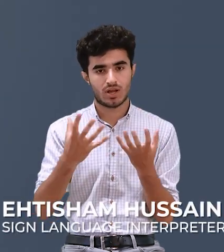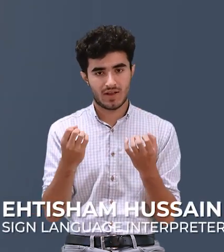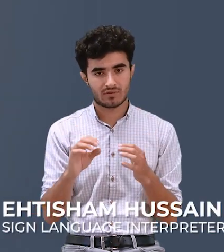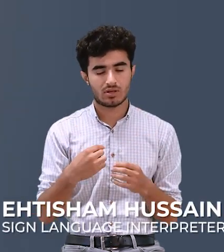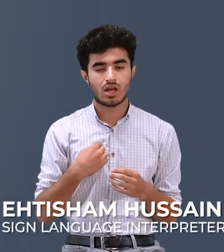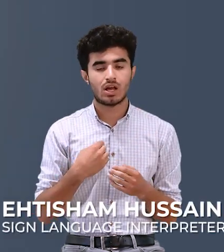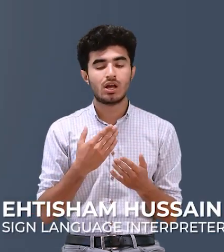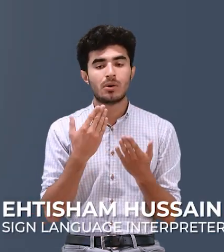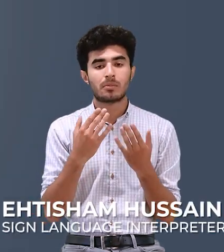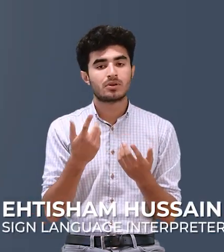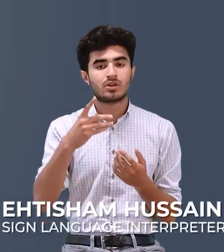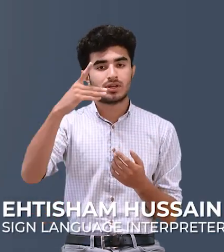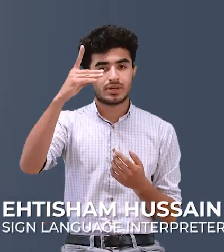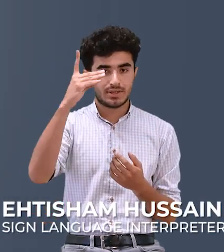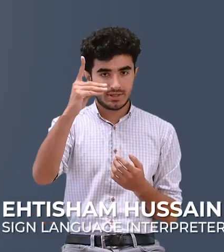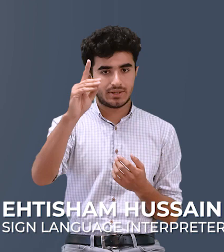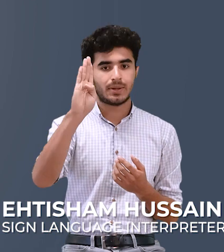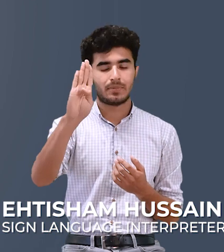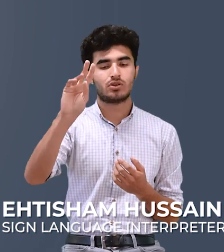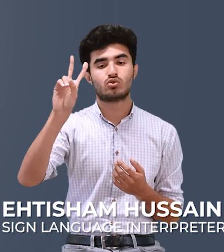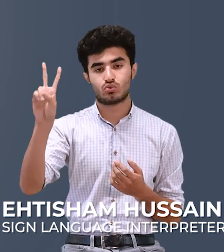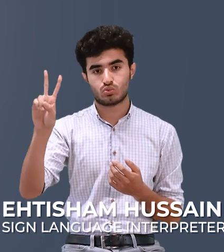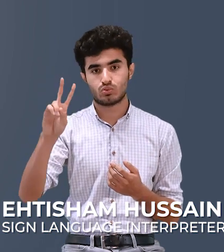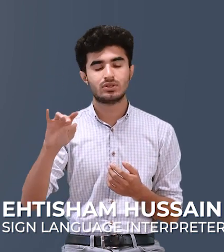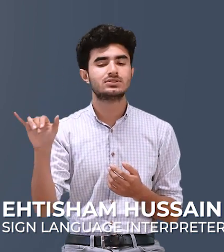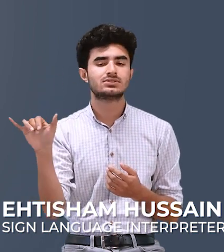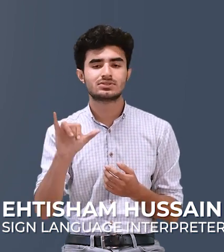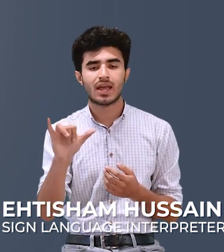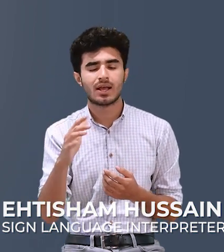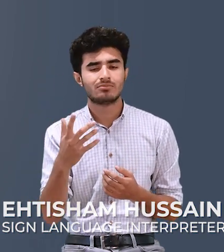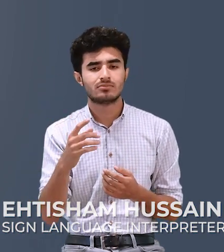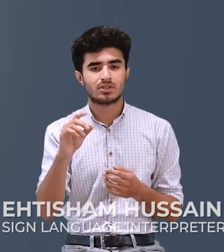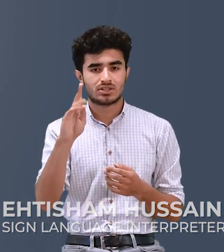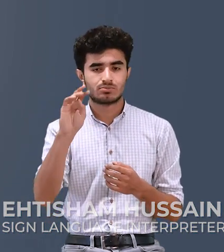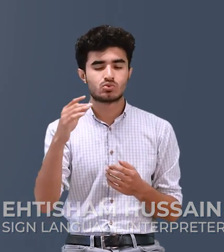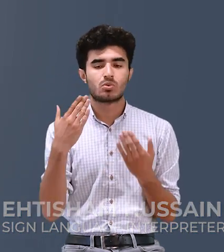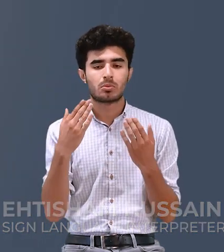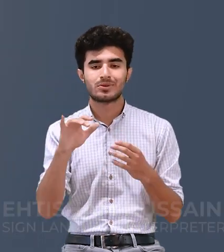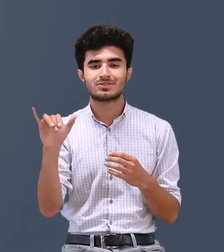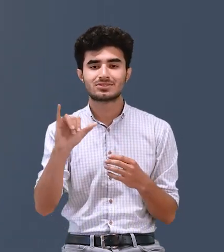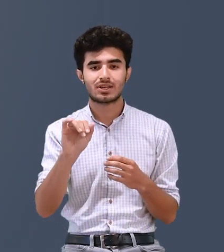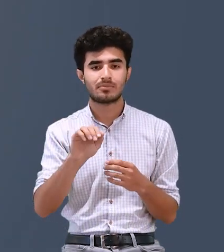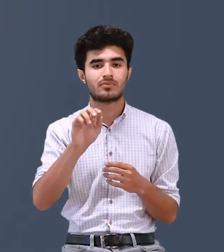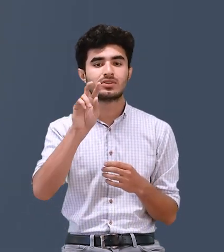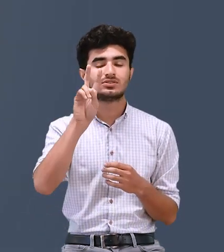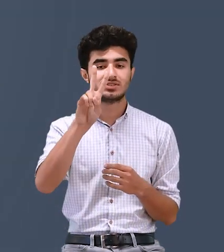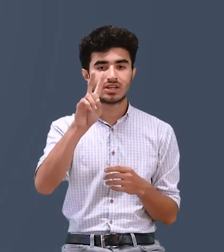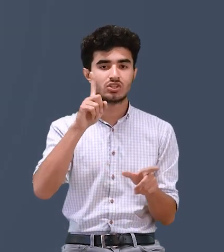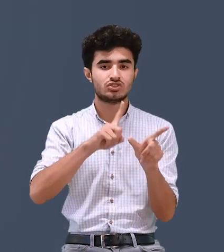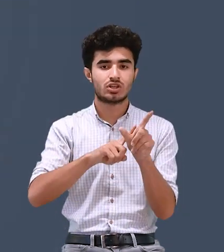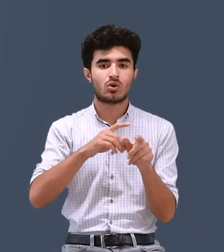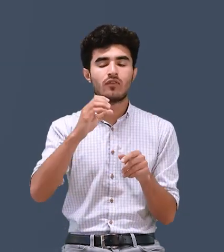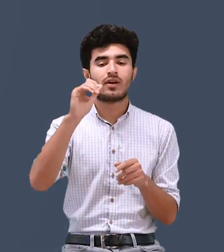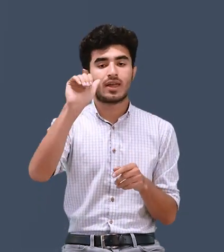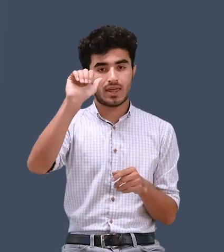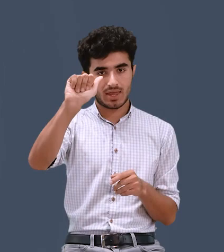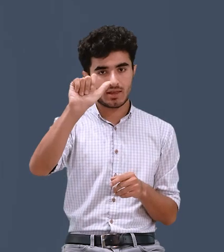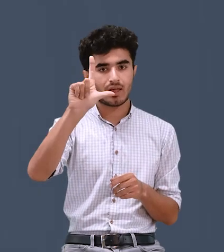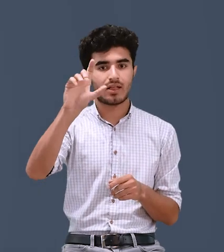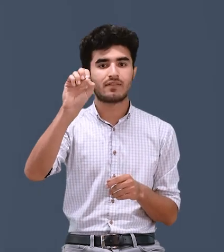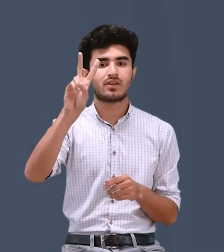program and am a student in DP2, which could be considered as an equivalent to second year of